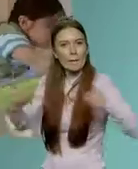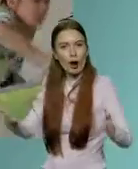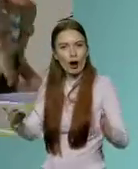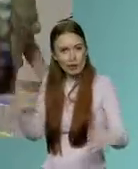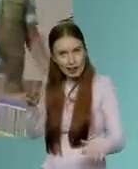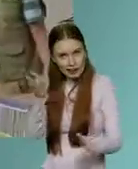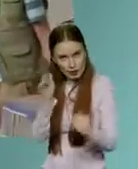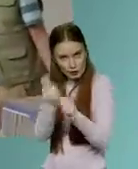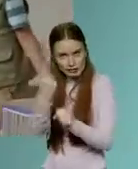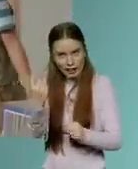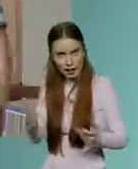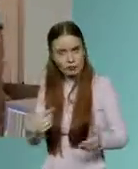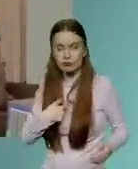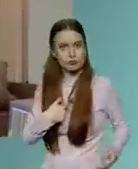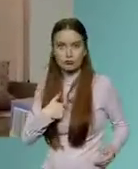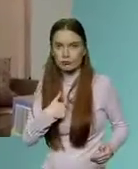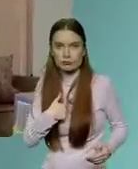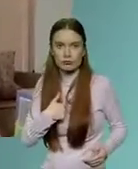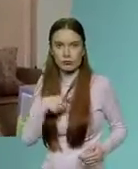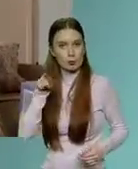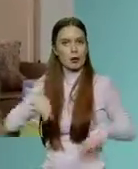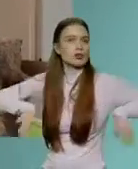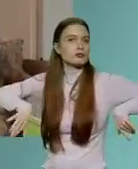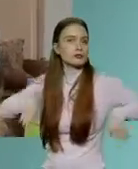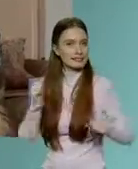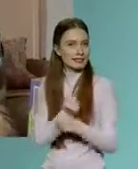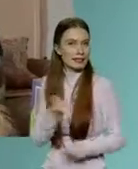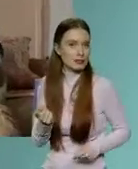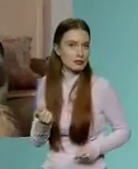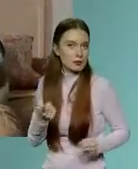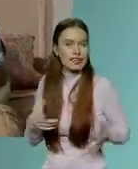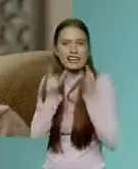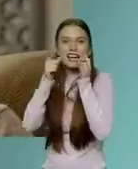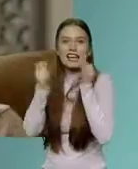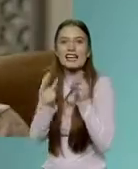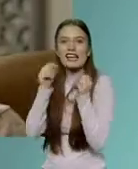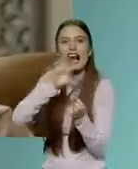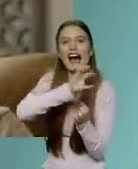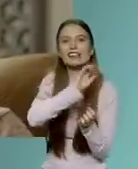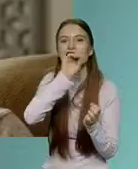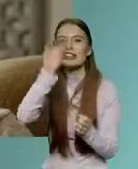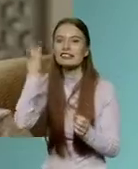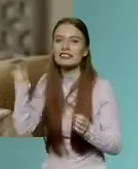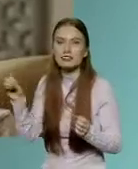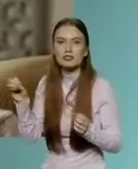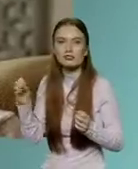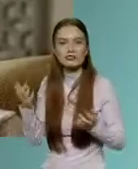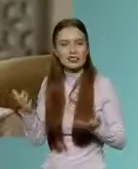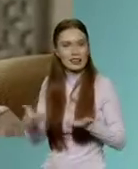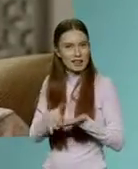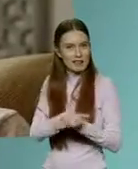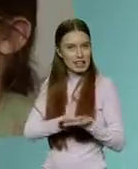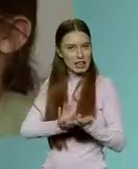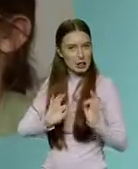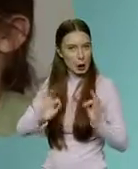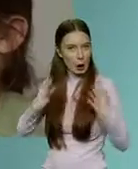it? I didn't. The insides of a saurus did with its big buck teeth. So you didn't get the